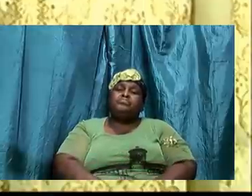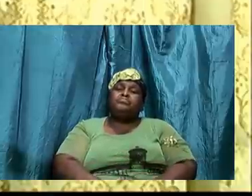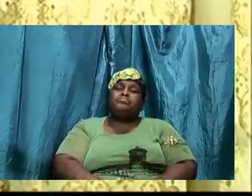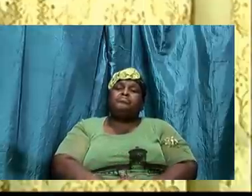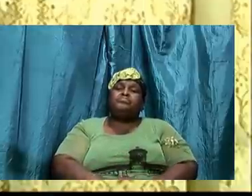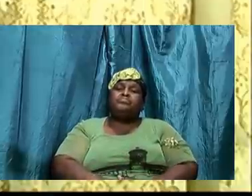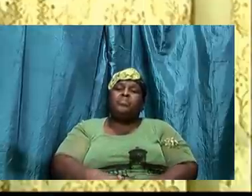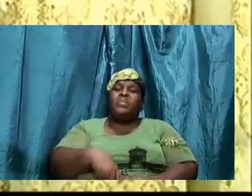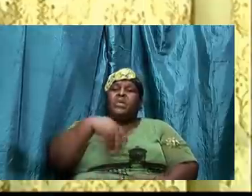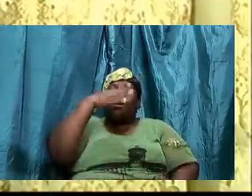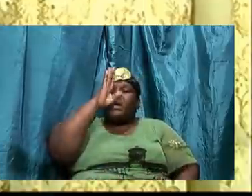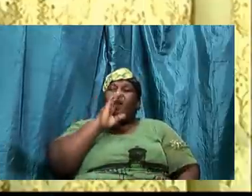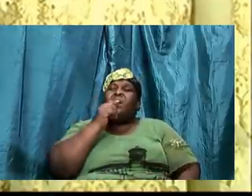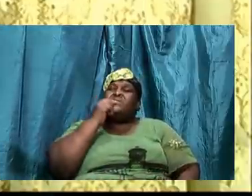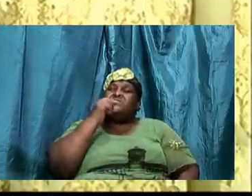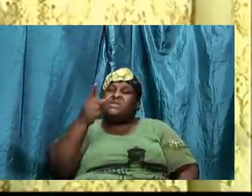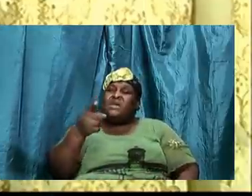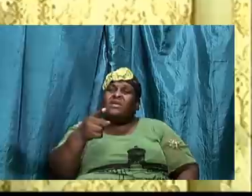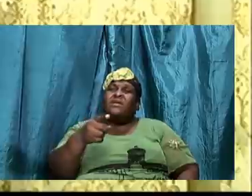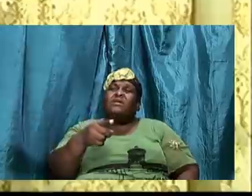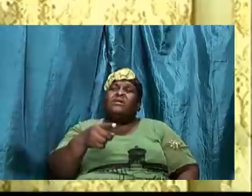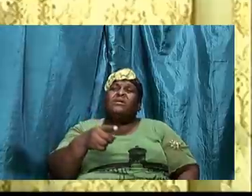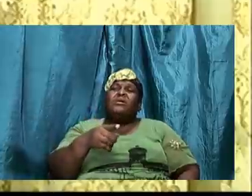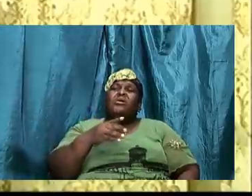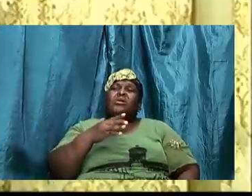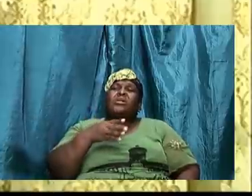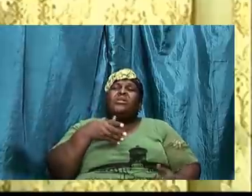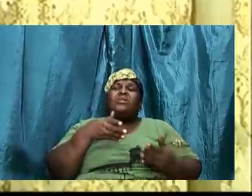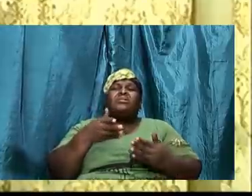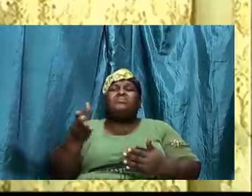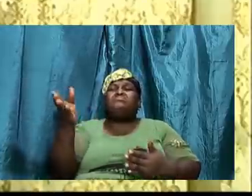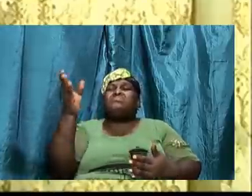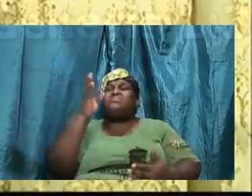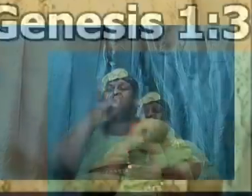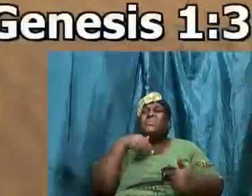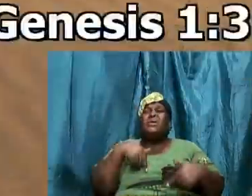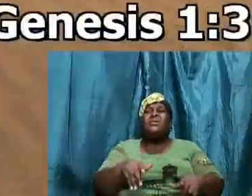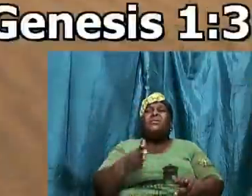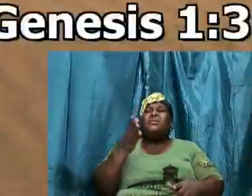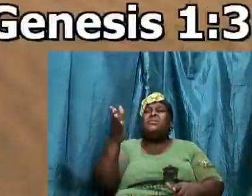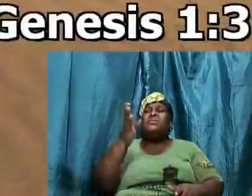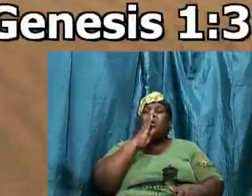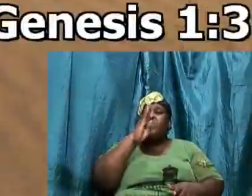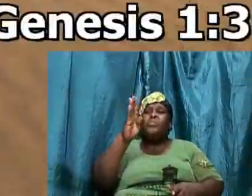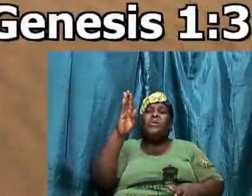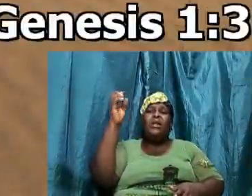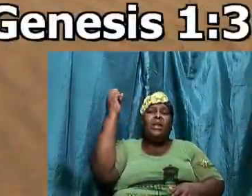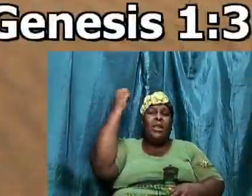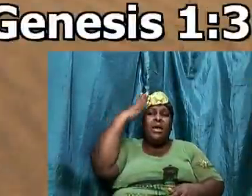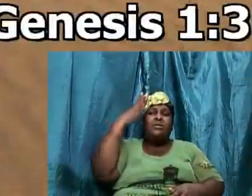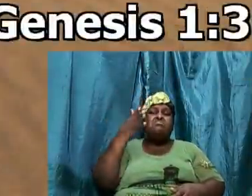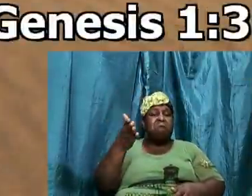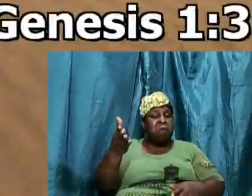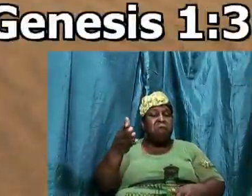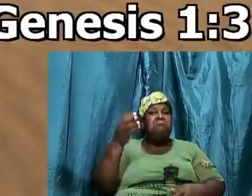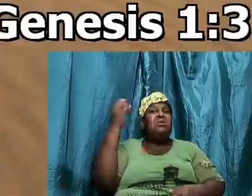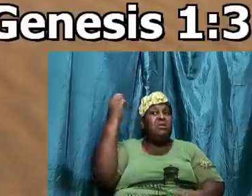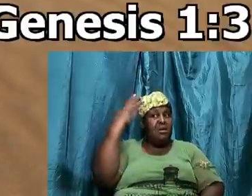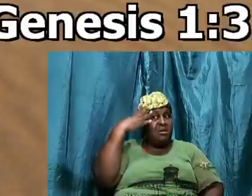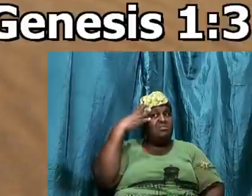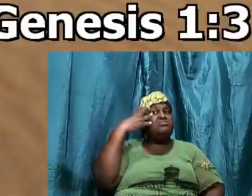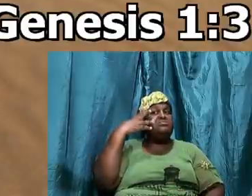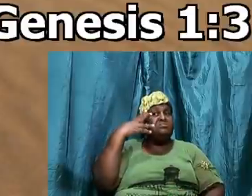And God said, let there be light. And there was light. And if we go